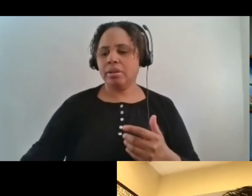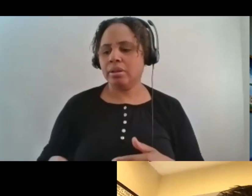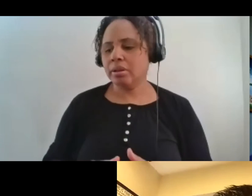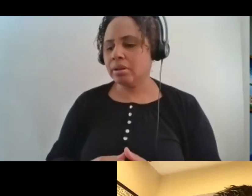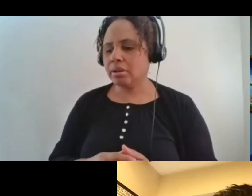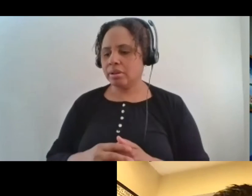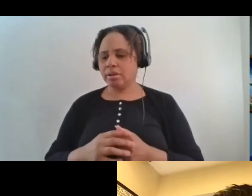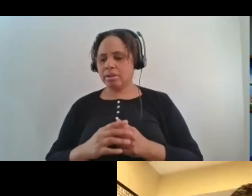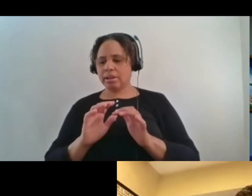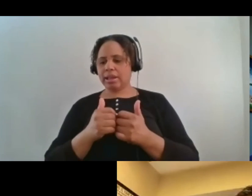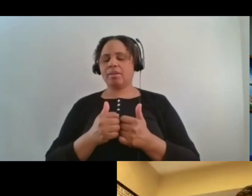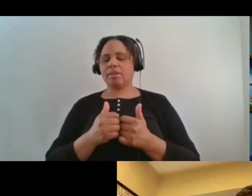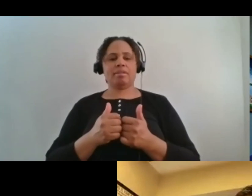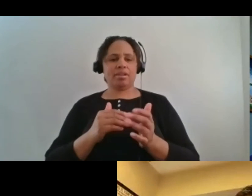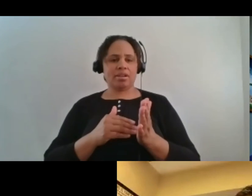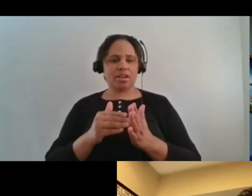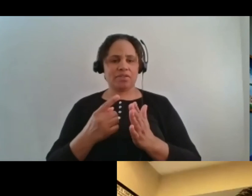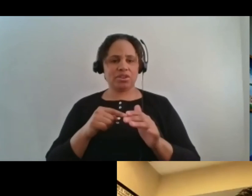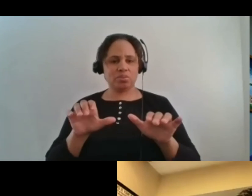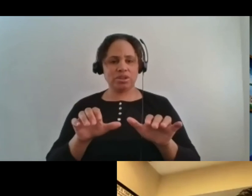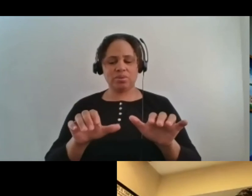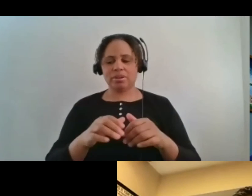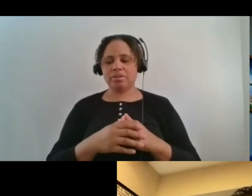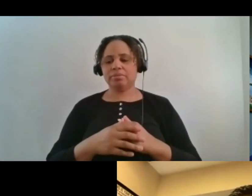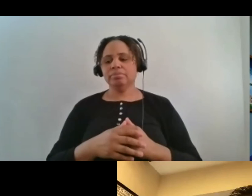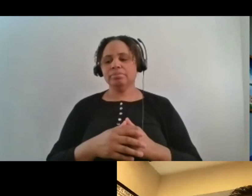How often do we do it? So,